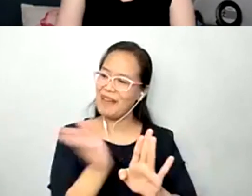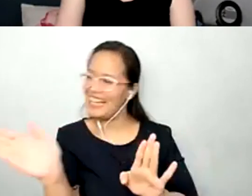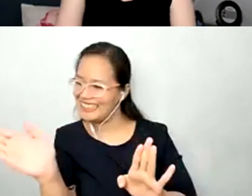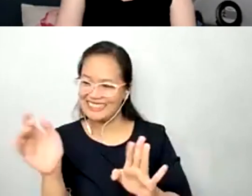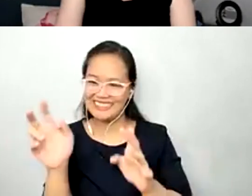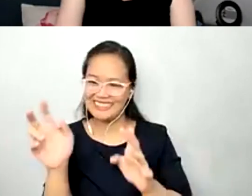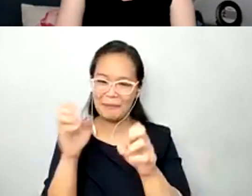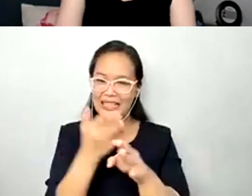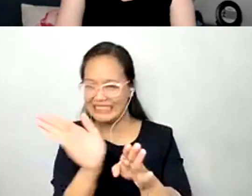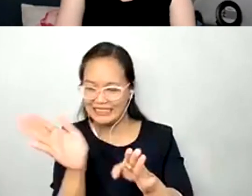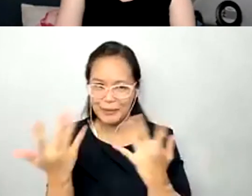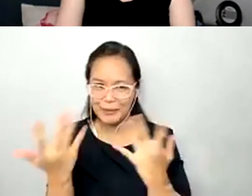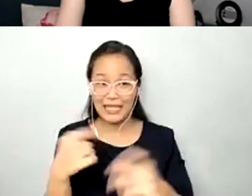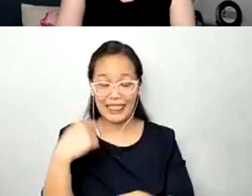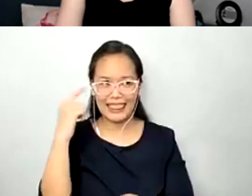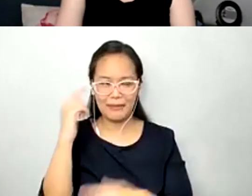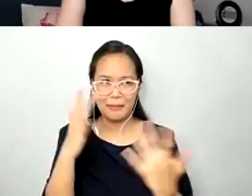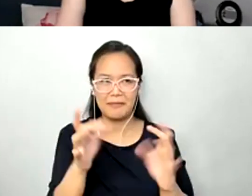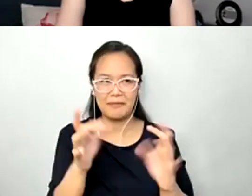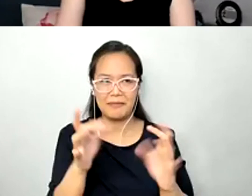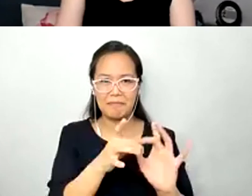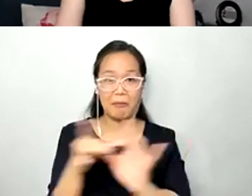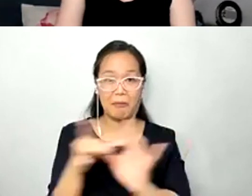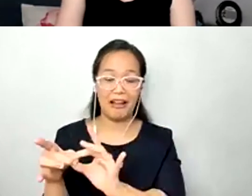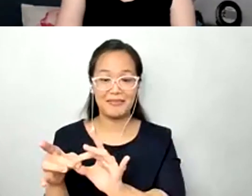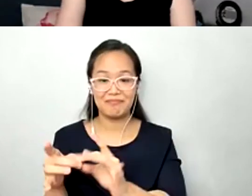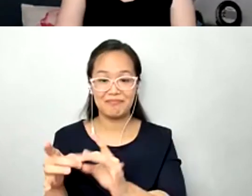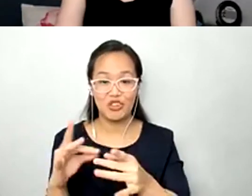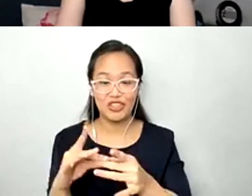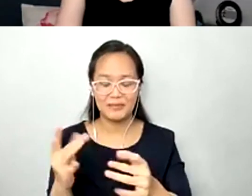but I think I can relate it to this one.